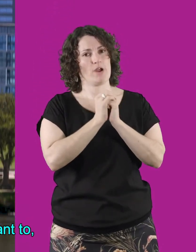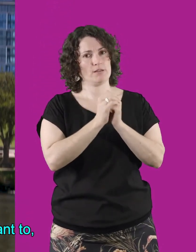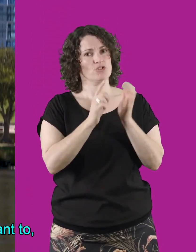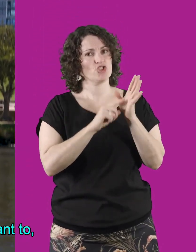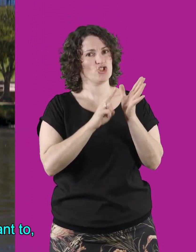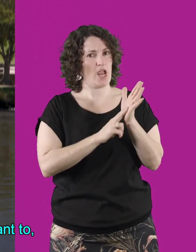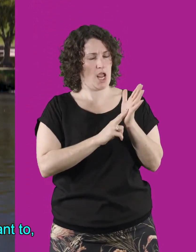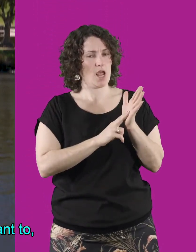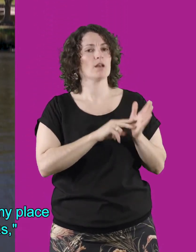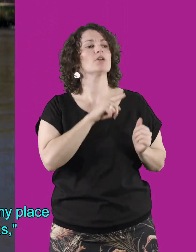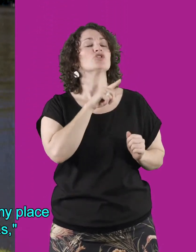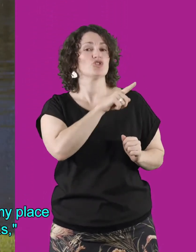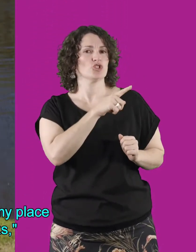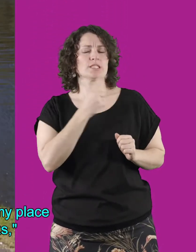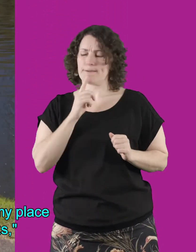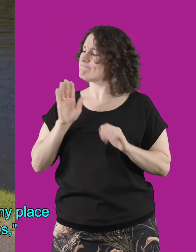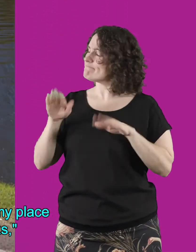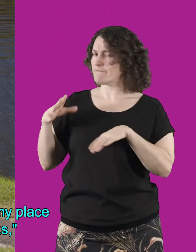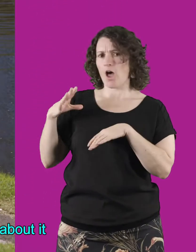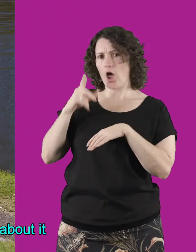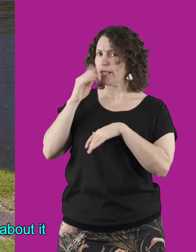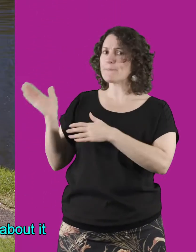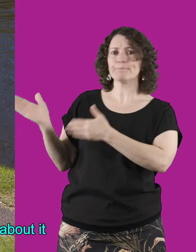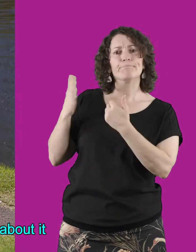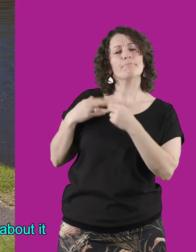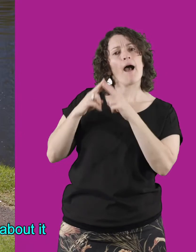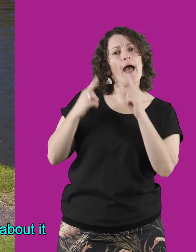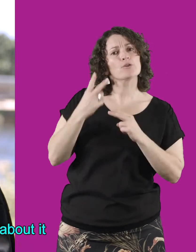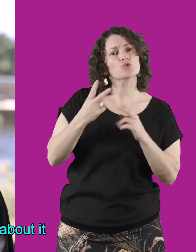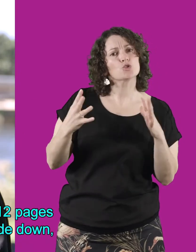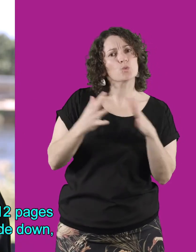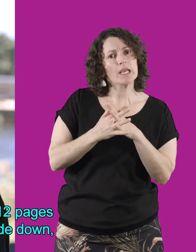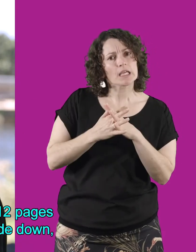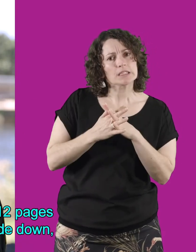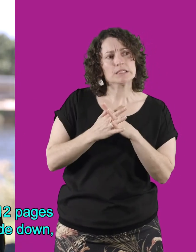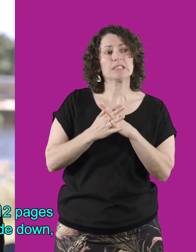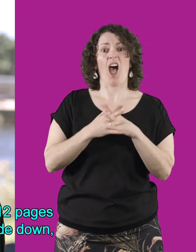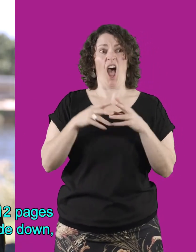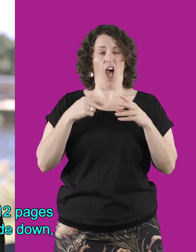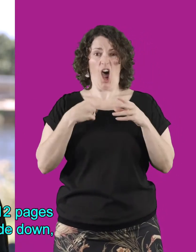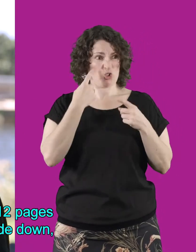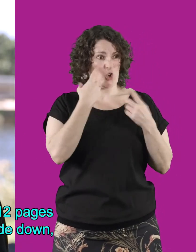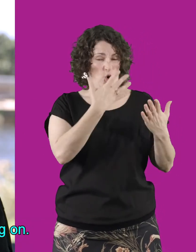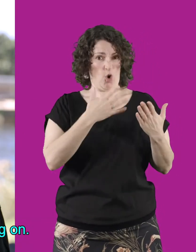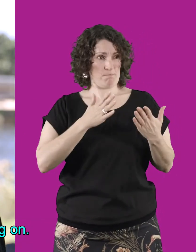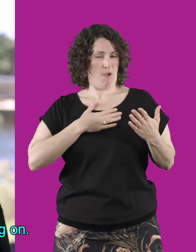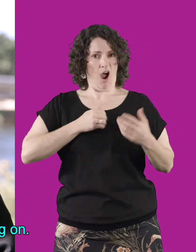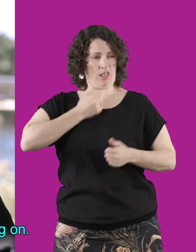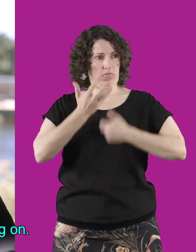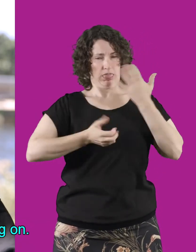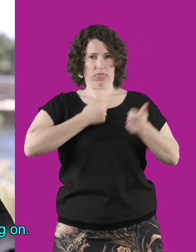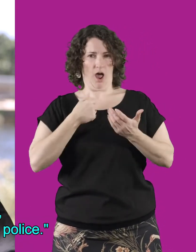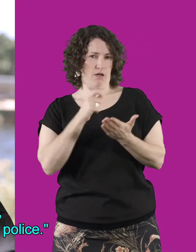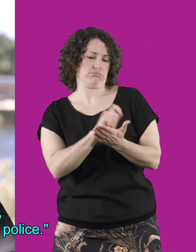goes, "Jane, if you want to, you can stay at my place for 2 weeks." And I told Jan all about it, and she read the 12 pages back to front, upside down, what was going